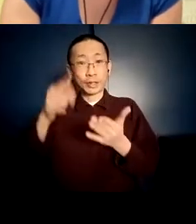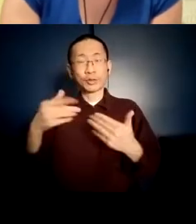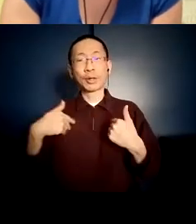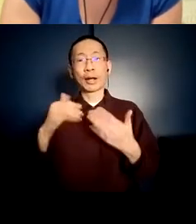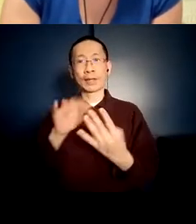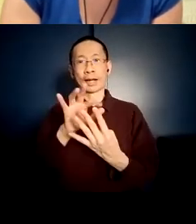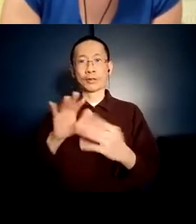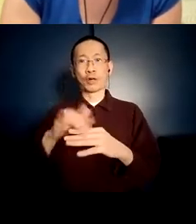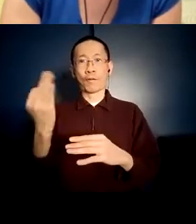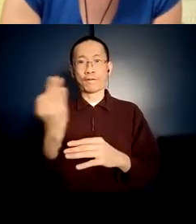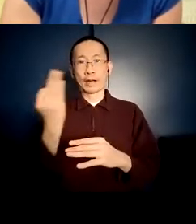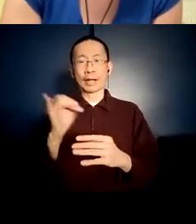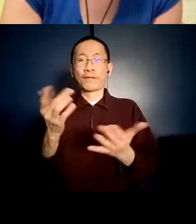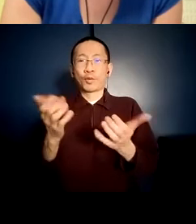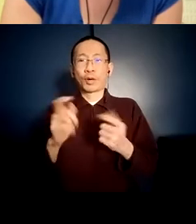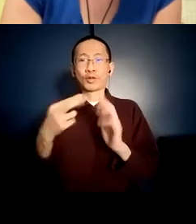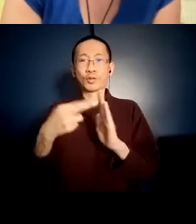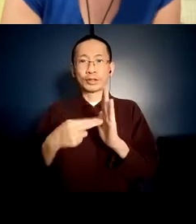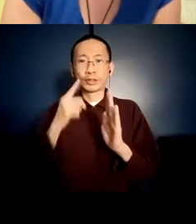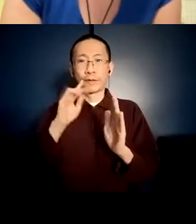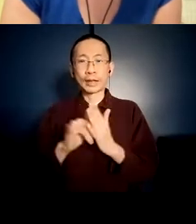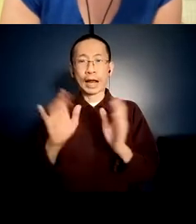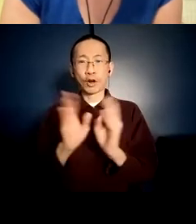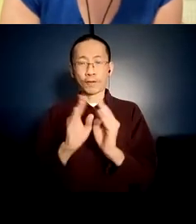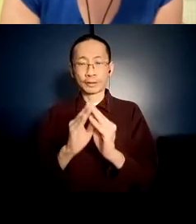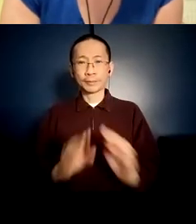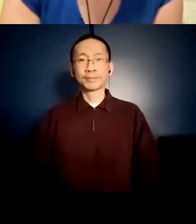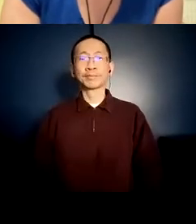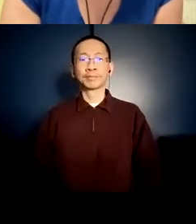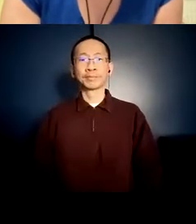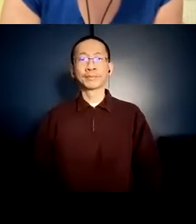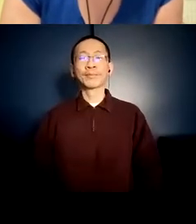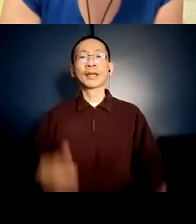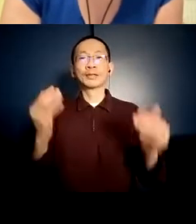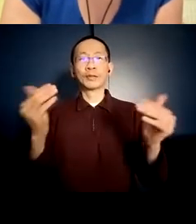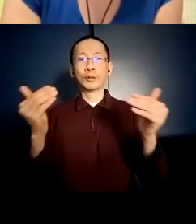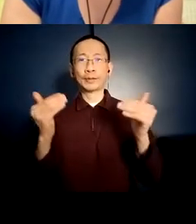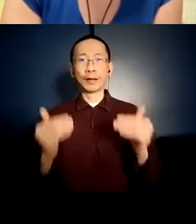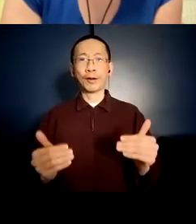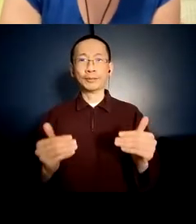on Friday if you would like to register for that conference. So moving on,